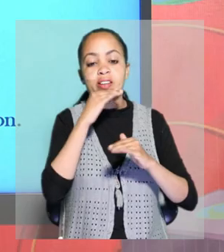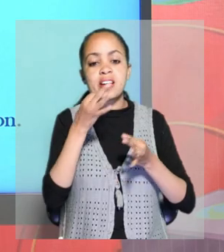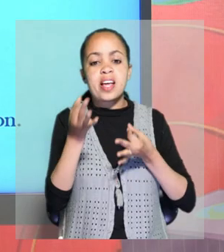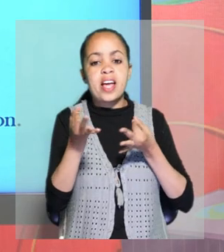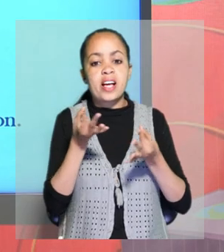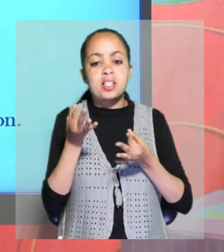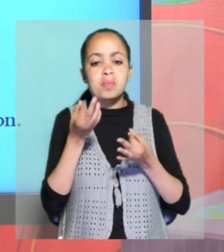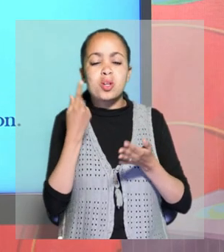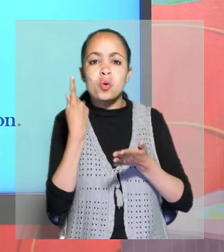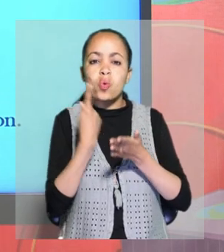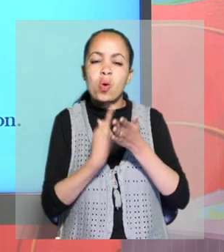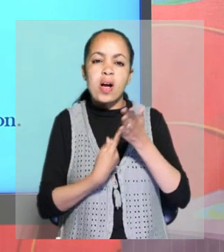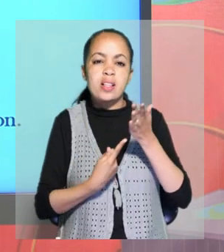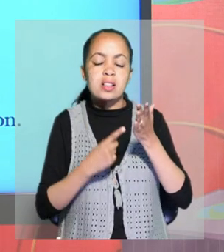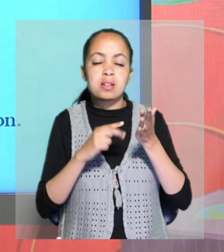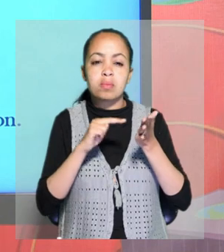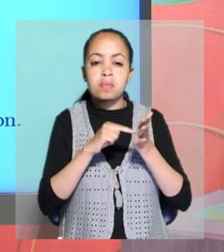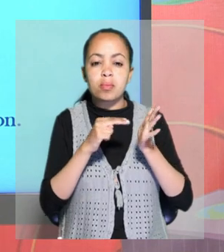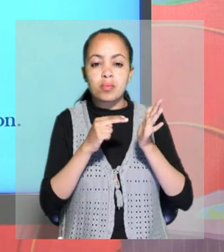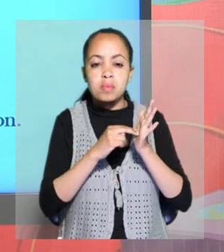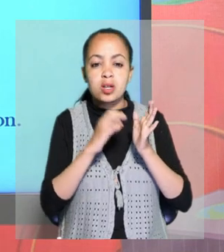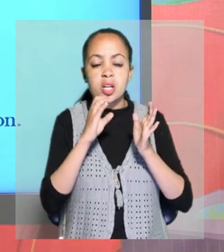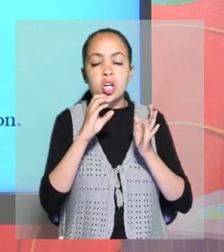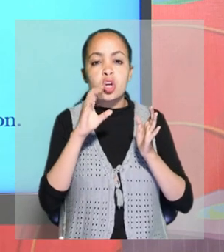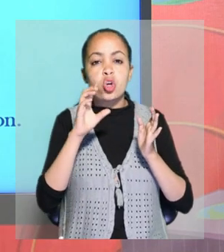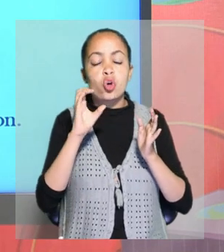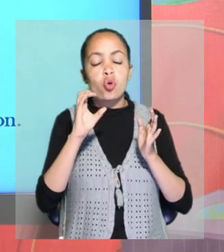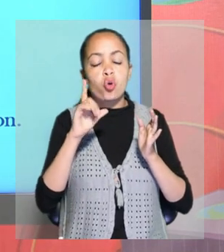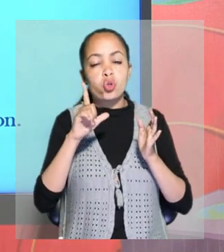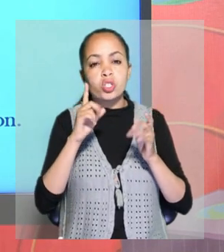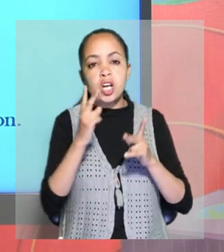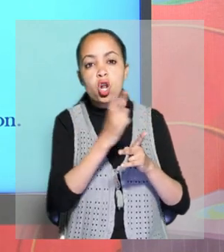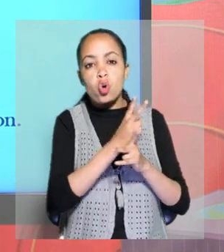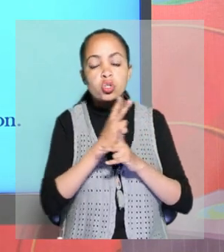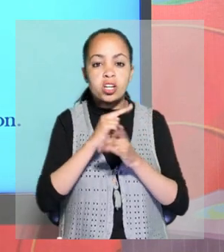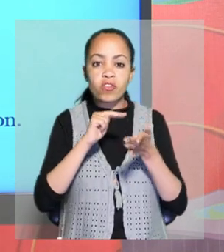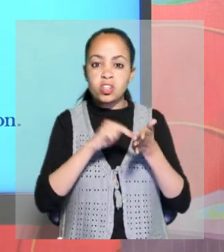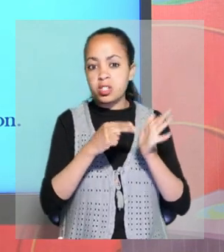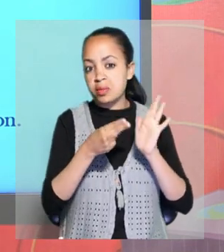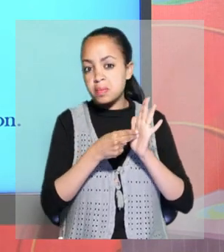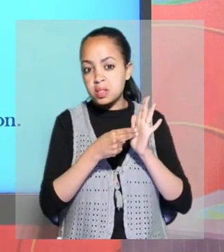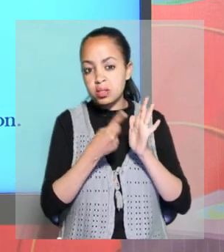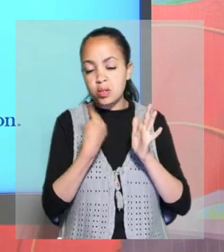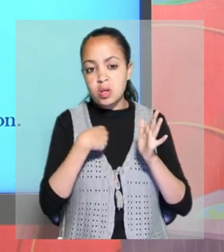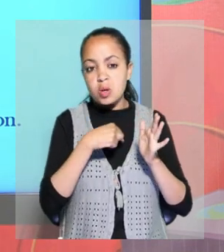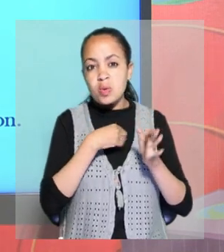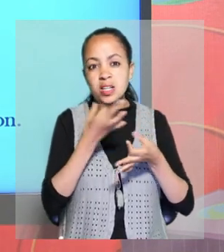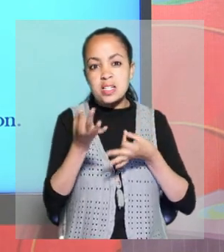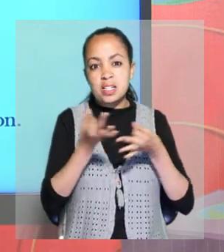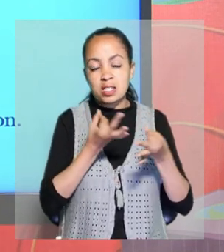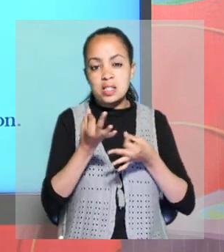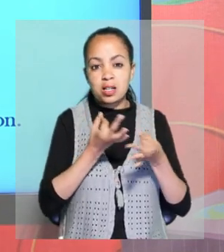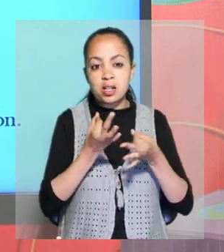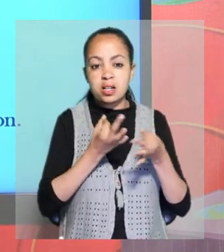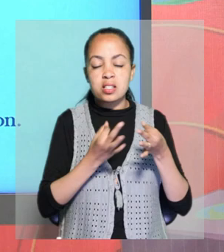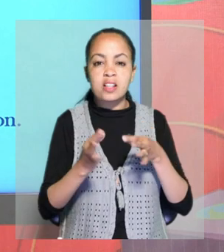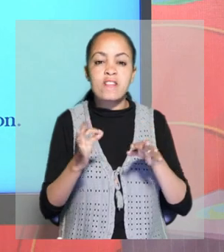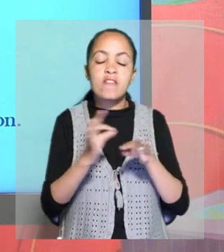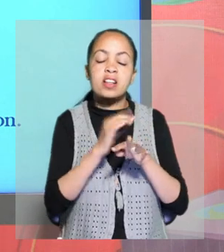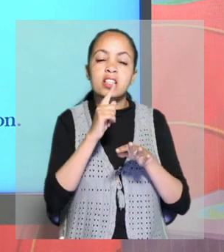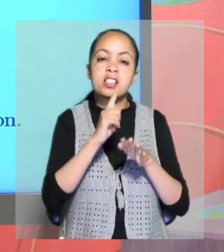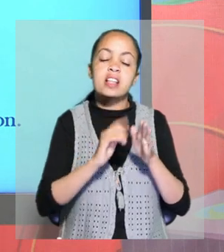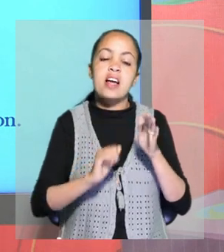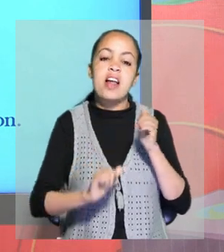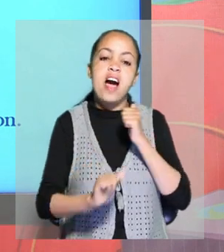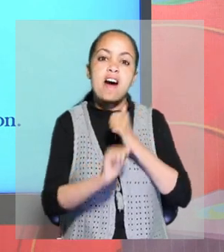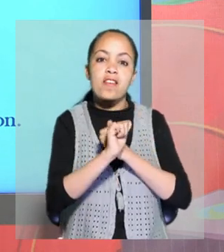explain what is by mean ecological conservation to mean. And as well, we'll describe factors that affect population